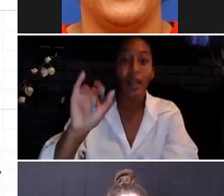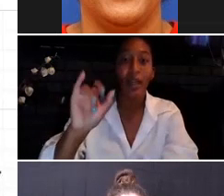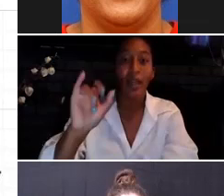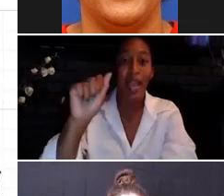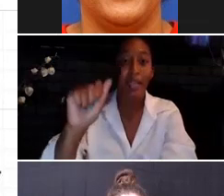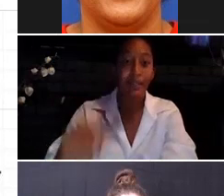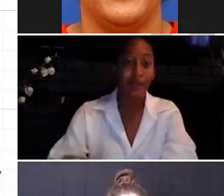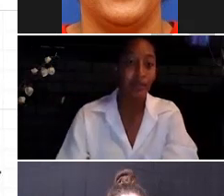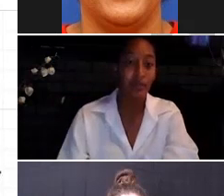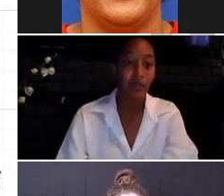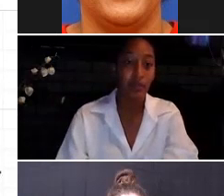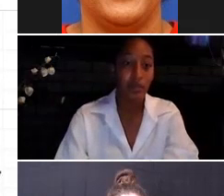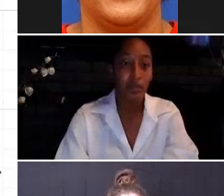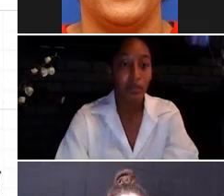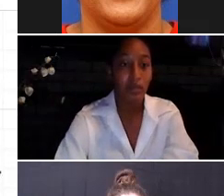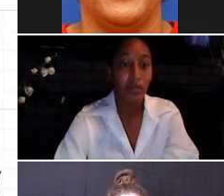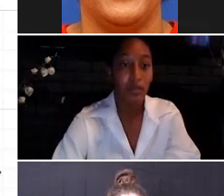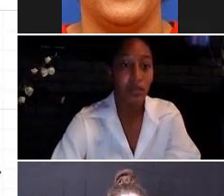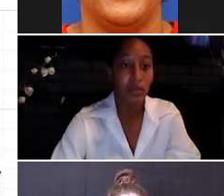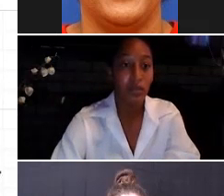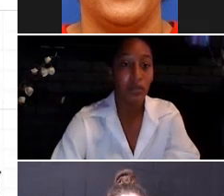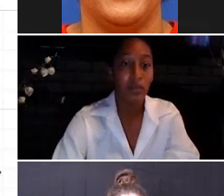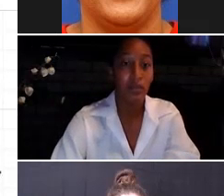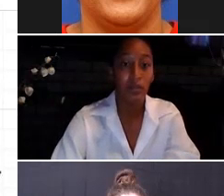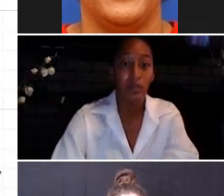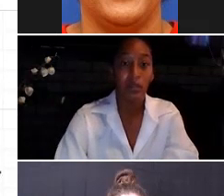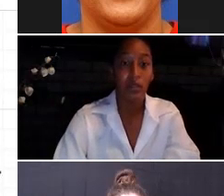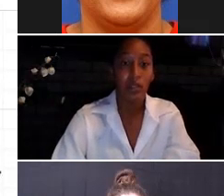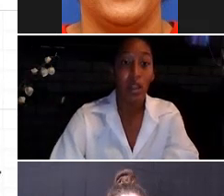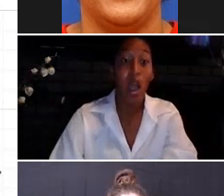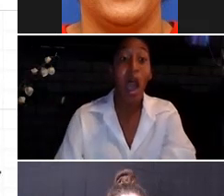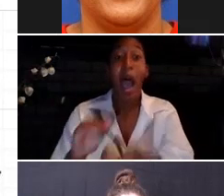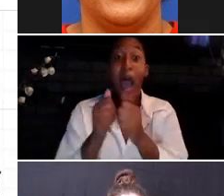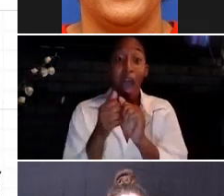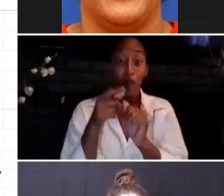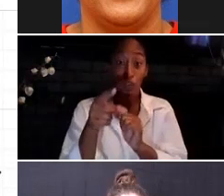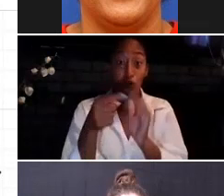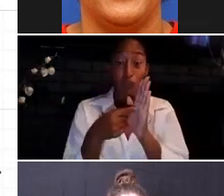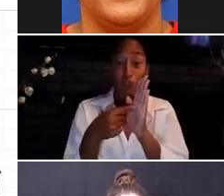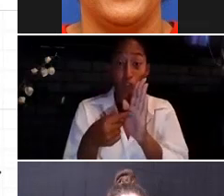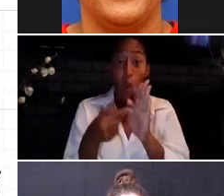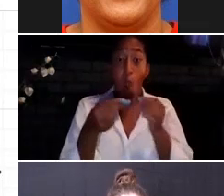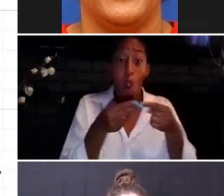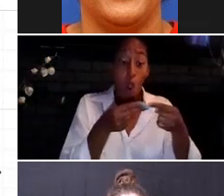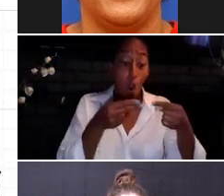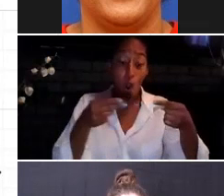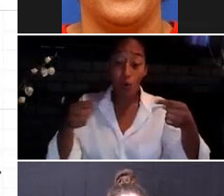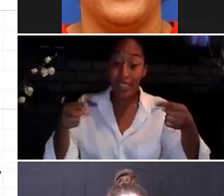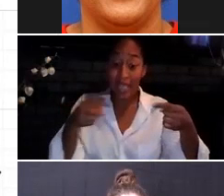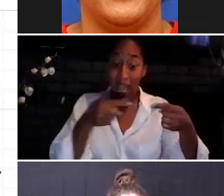Okay. So that's how you transition your horizontal equations of motion for constant